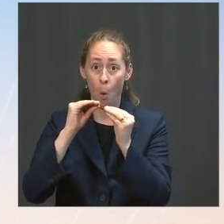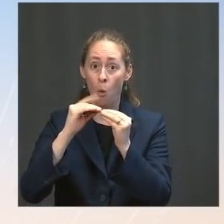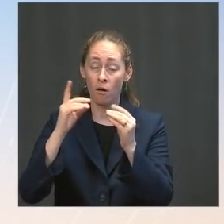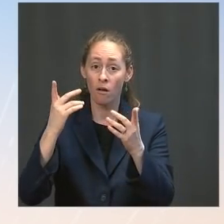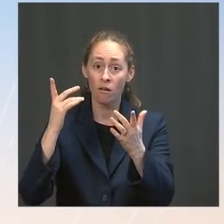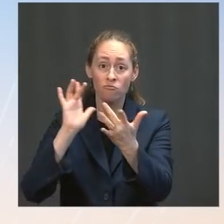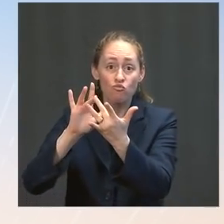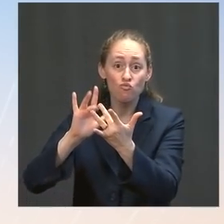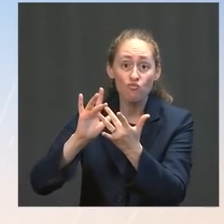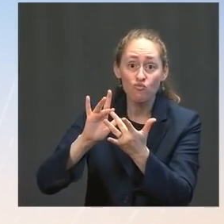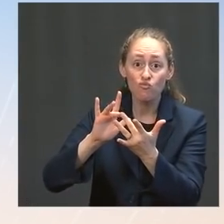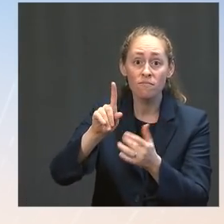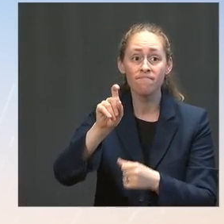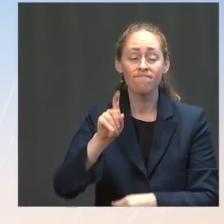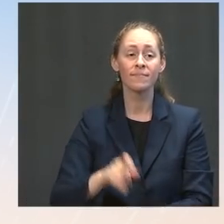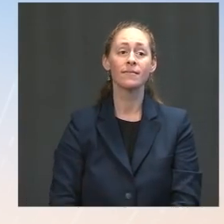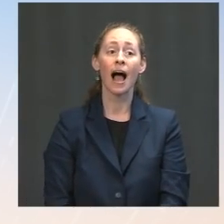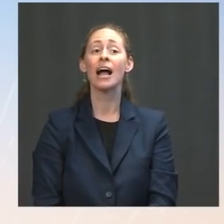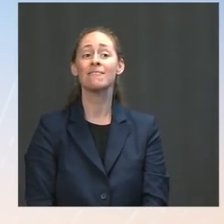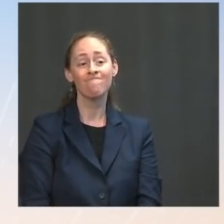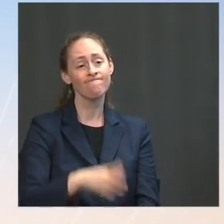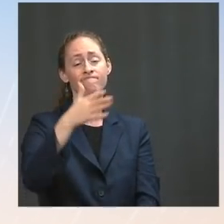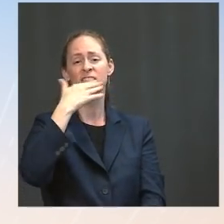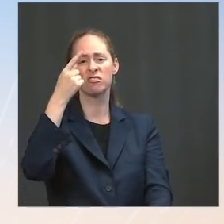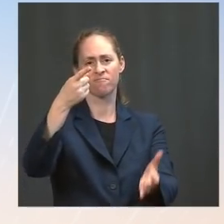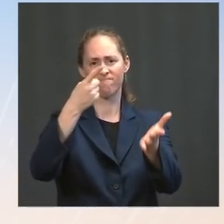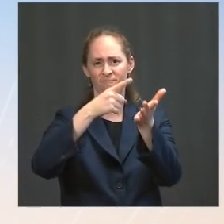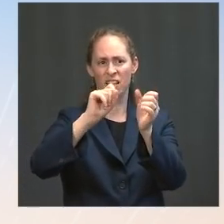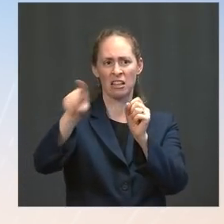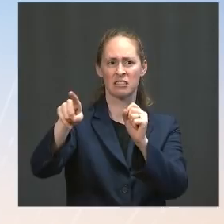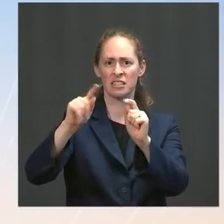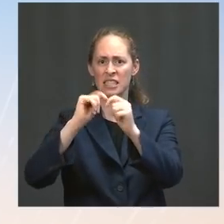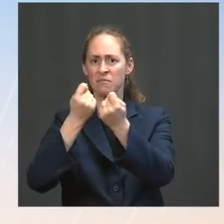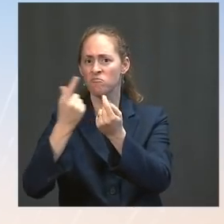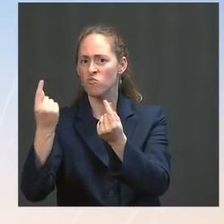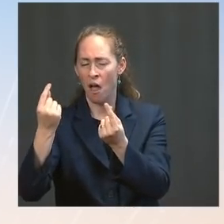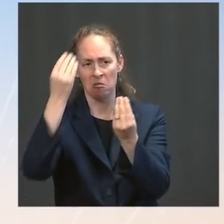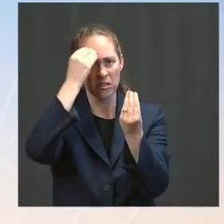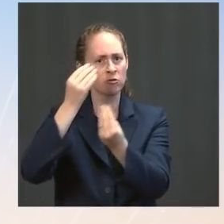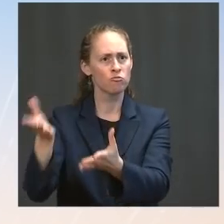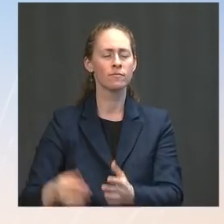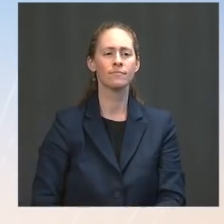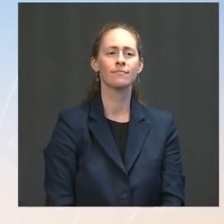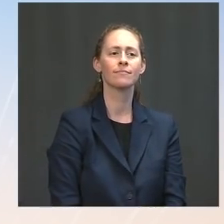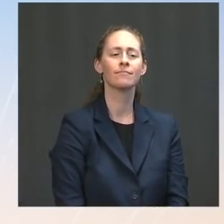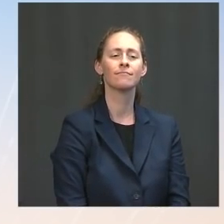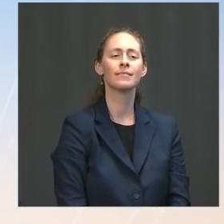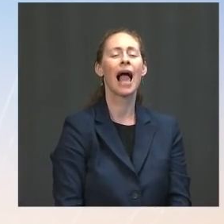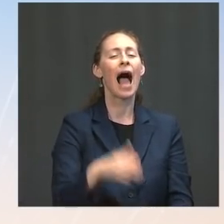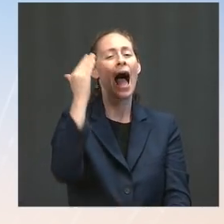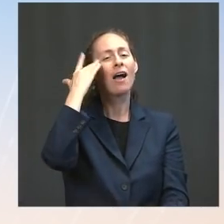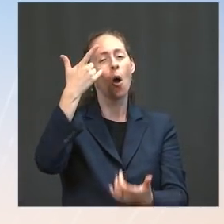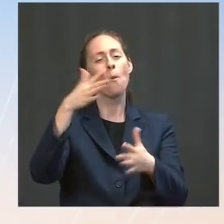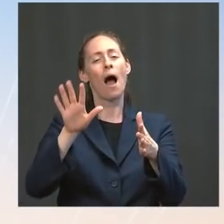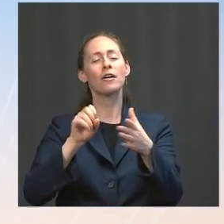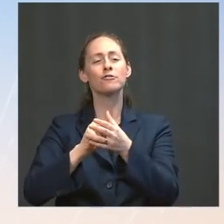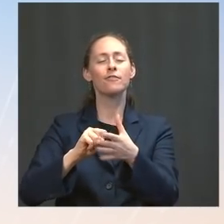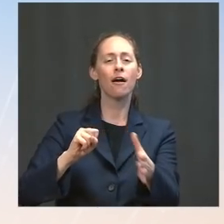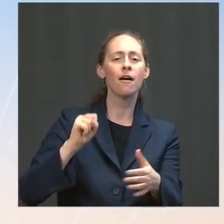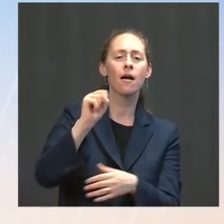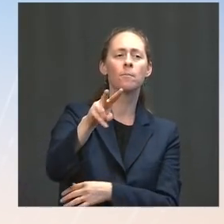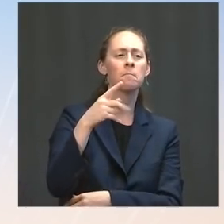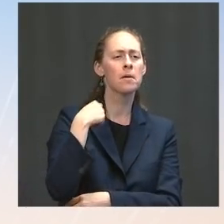about the gear shift that might be taking place over the next couple of days, and you talked about the contingency plans and optionality. Yeah. But can you say today when the